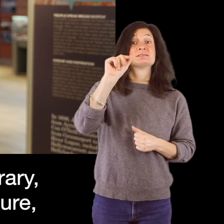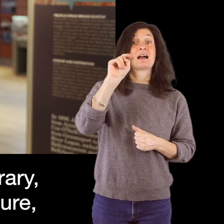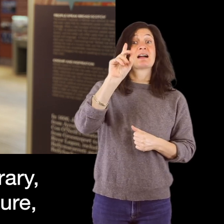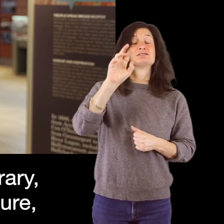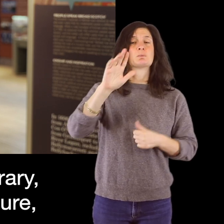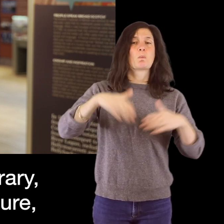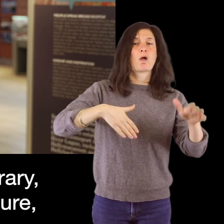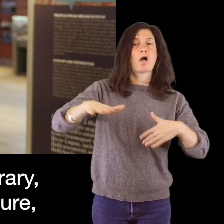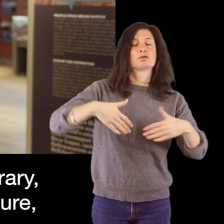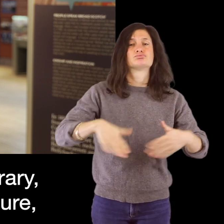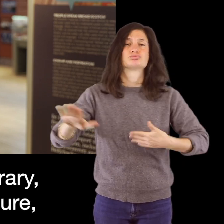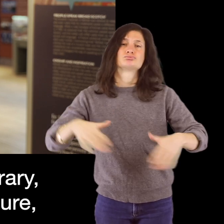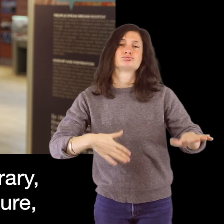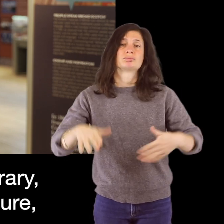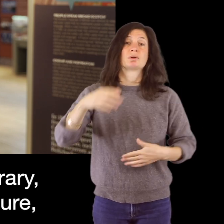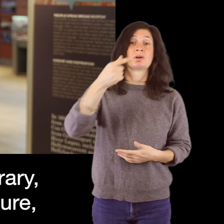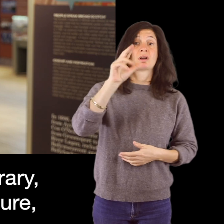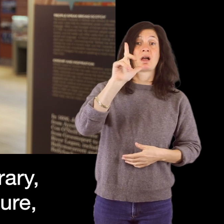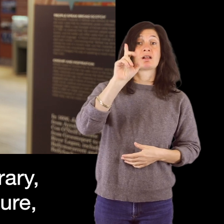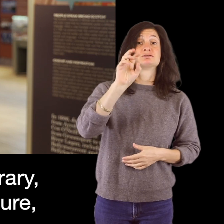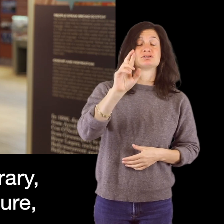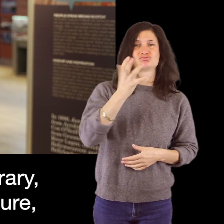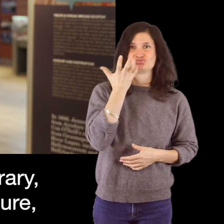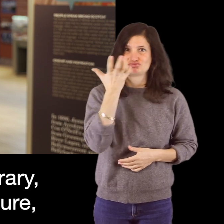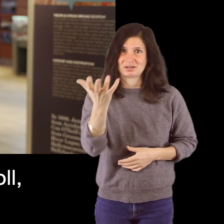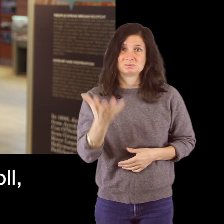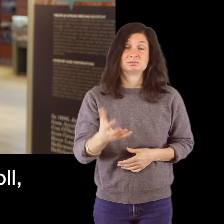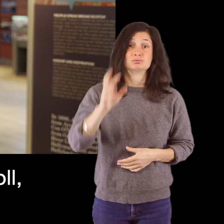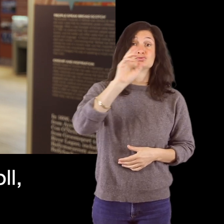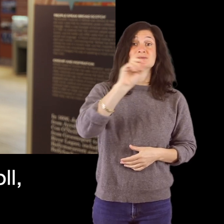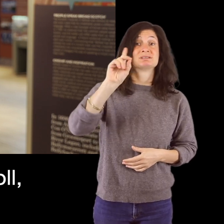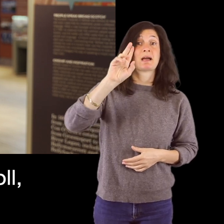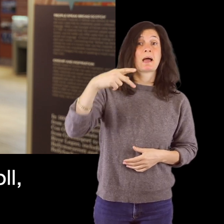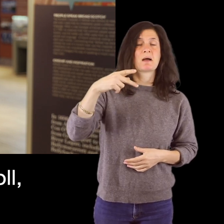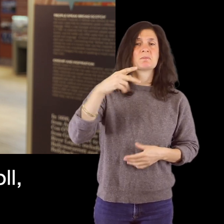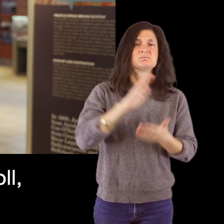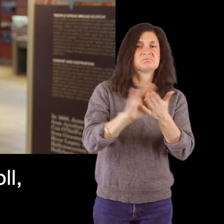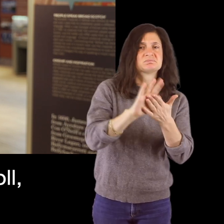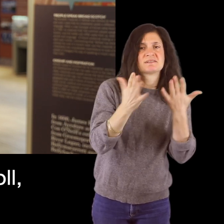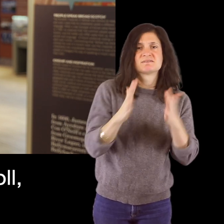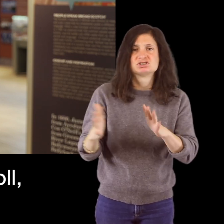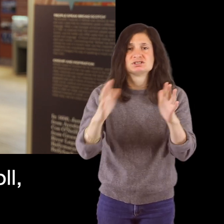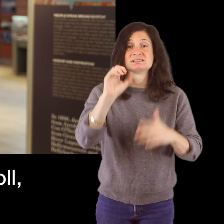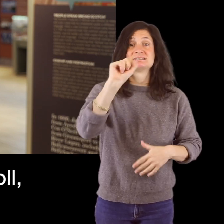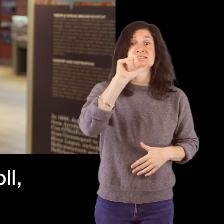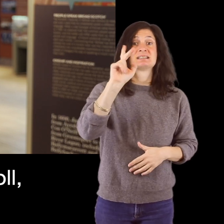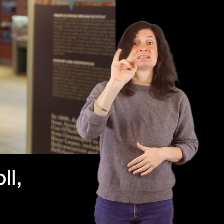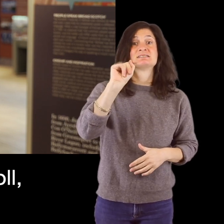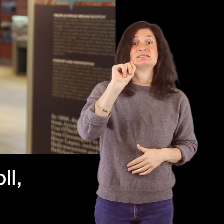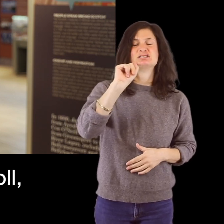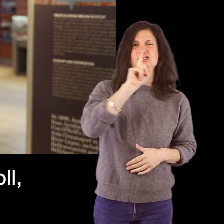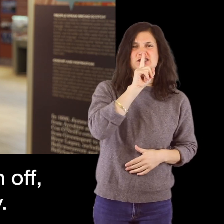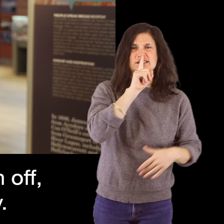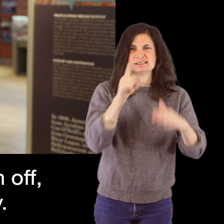contrary. Thole means to tolerate or endure. Dander means to walk or stroll. Gulder means to